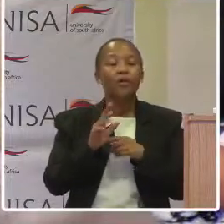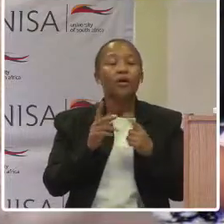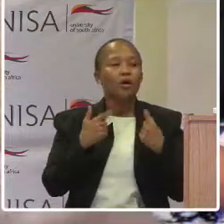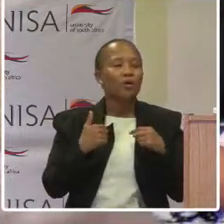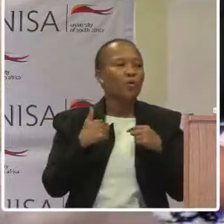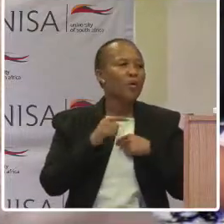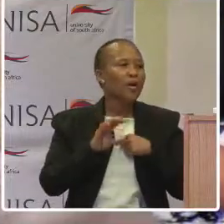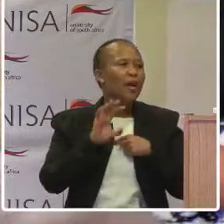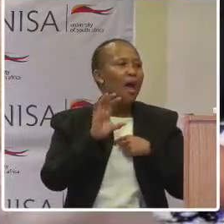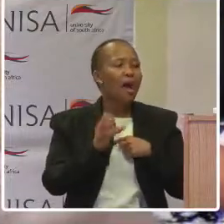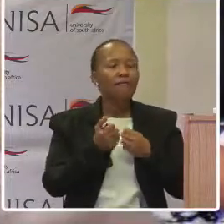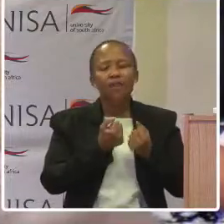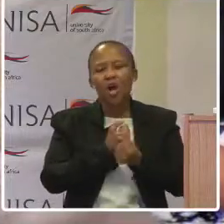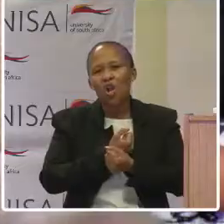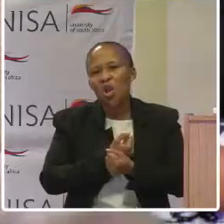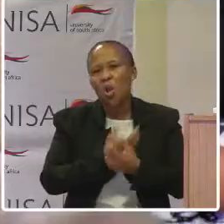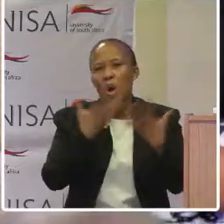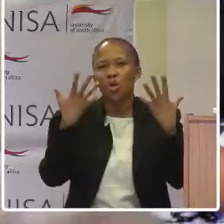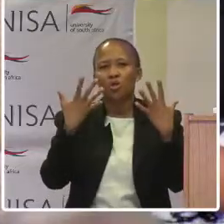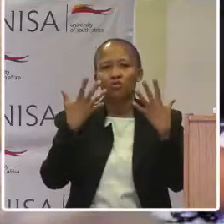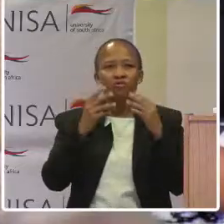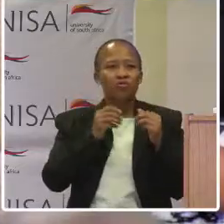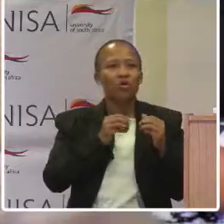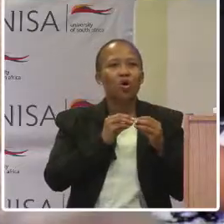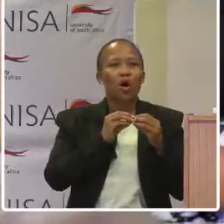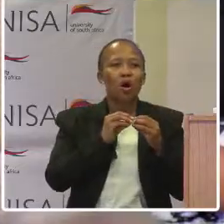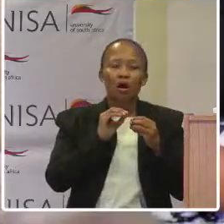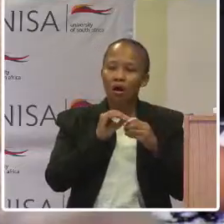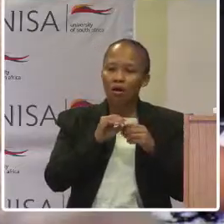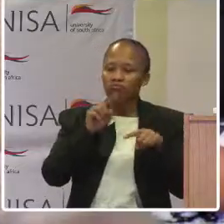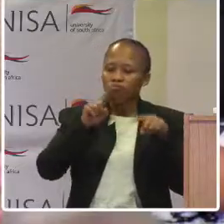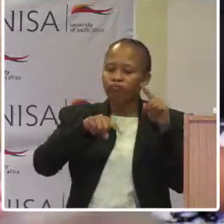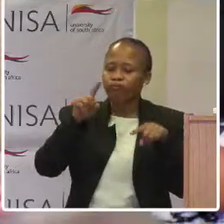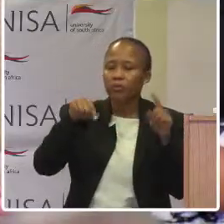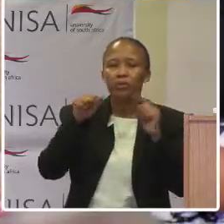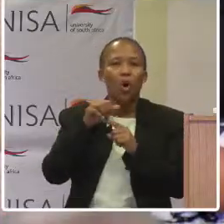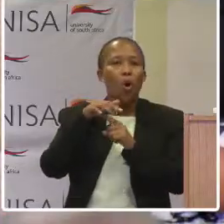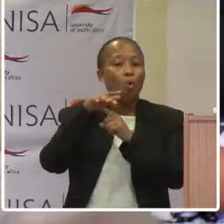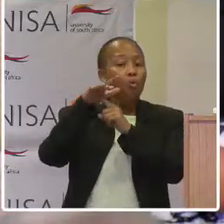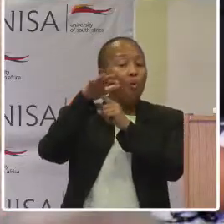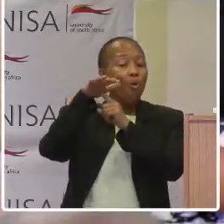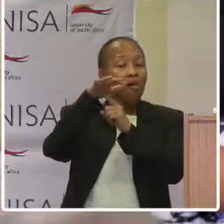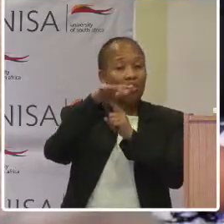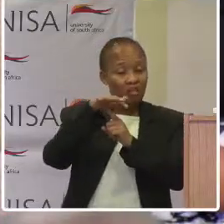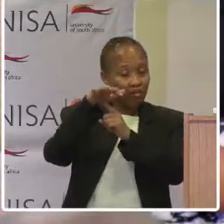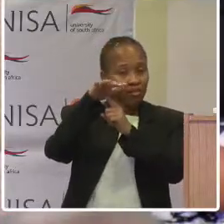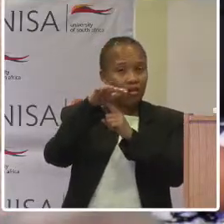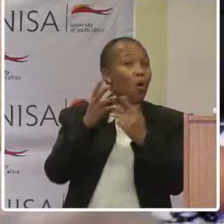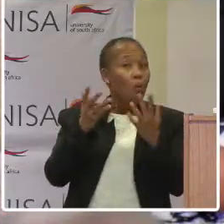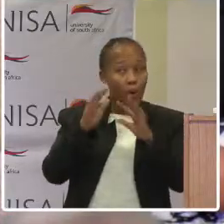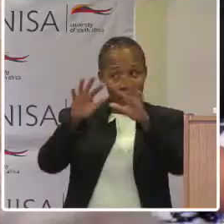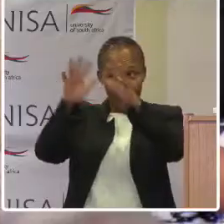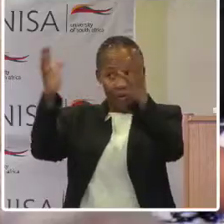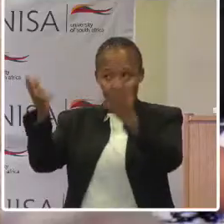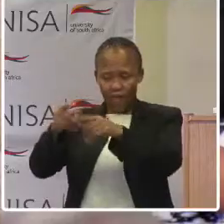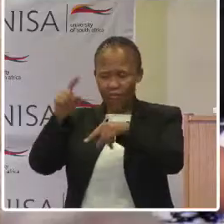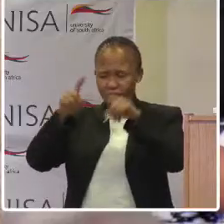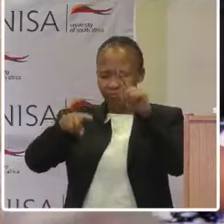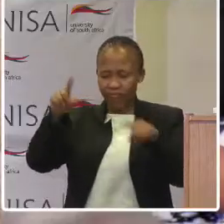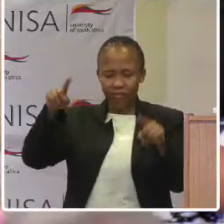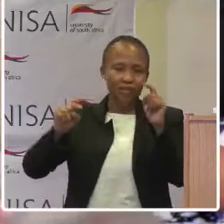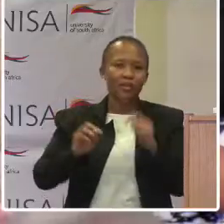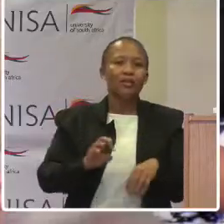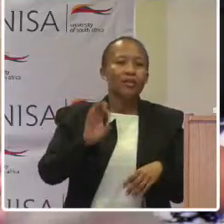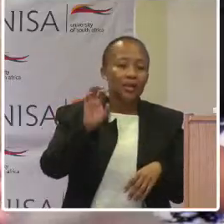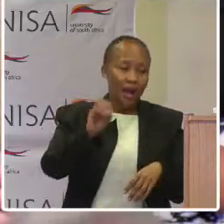of thousands of different models of drone in the world. You know, drones